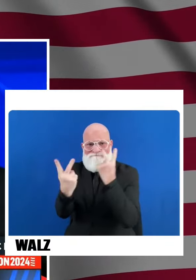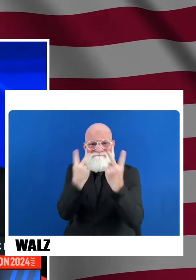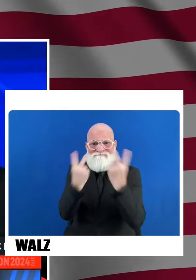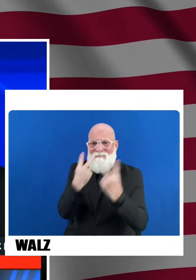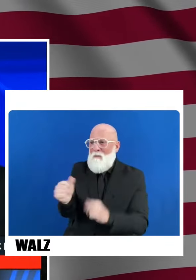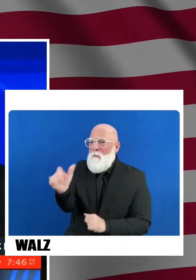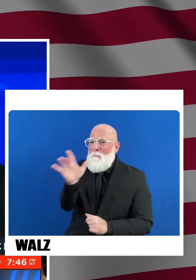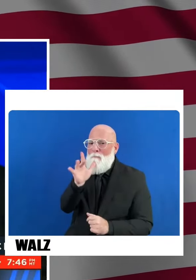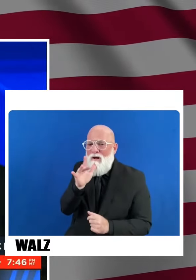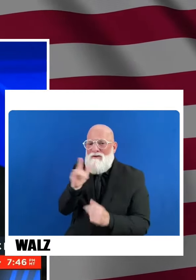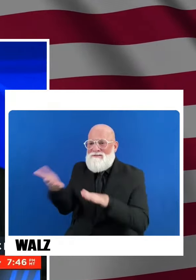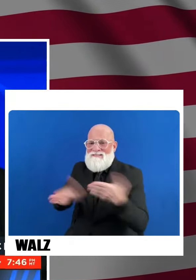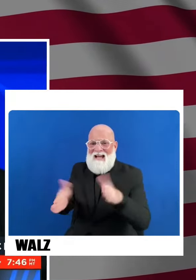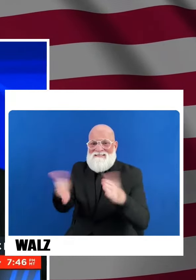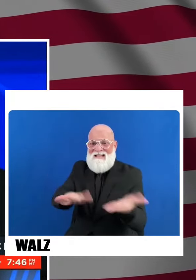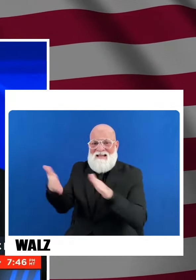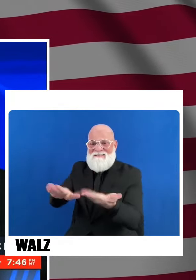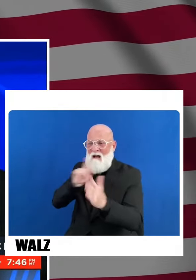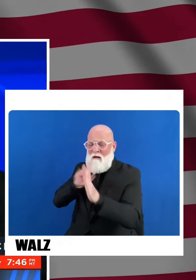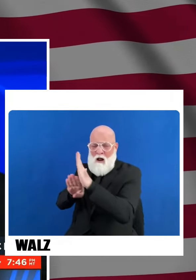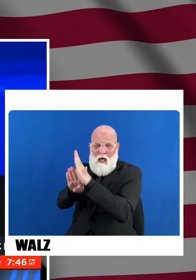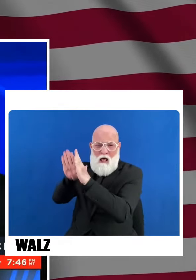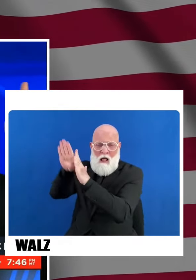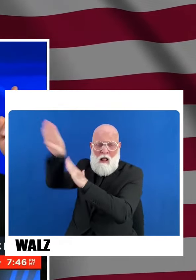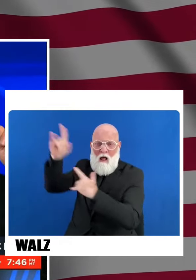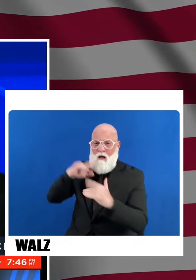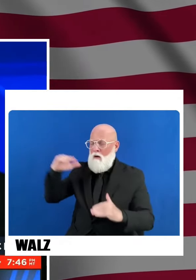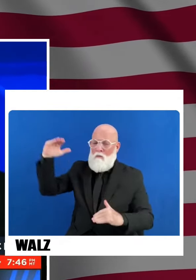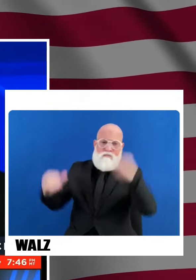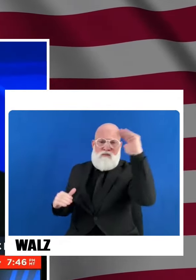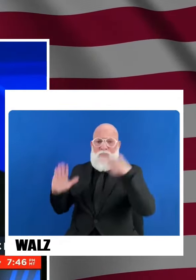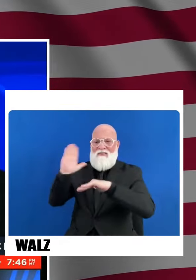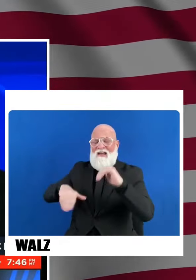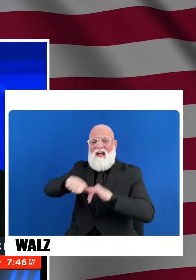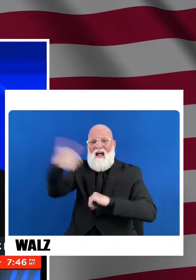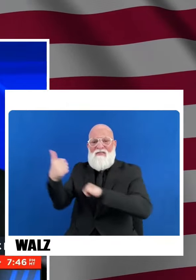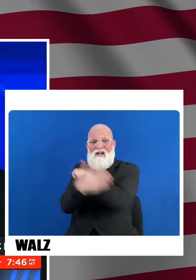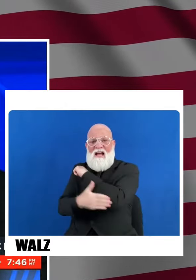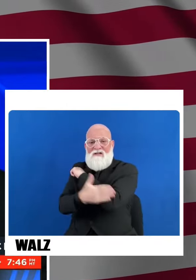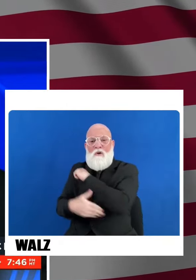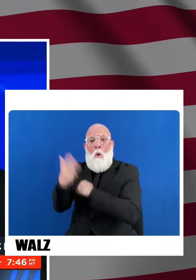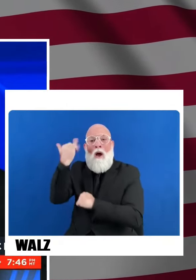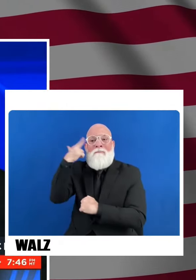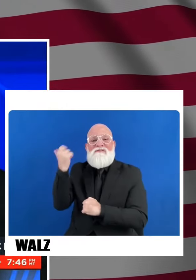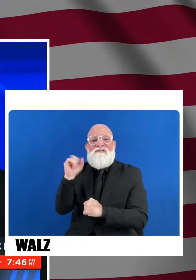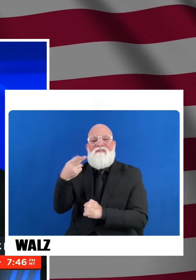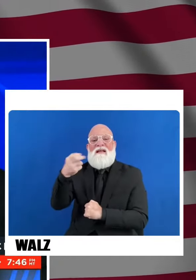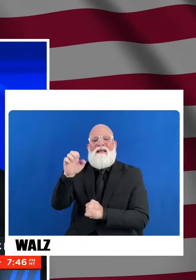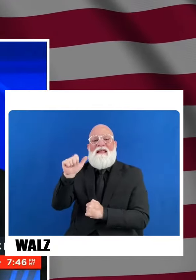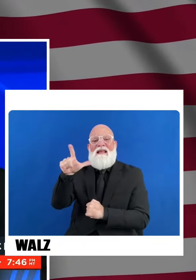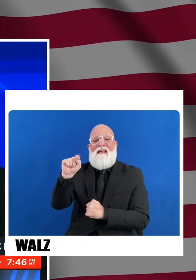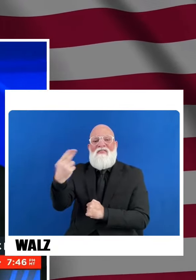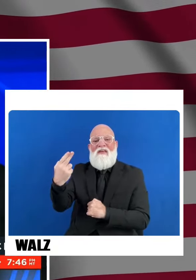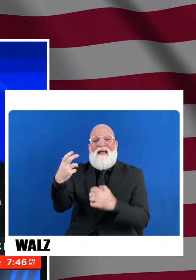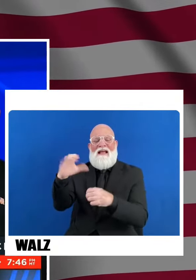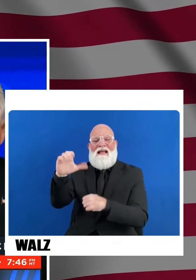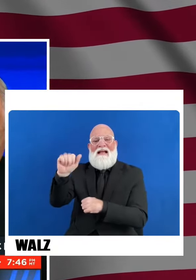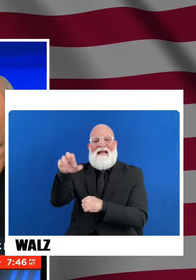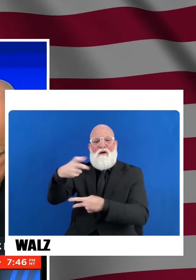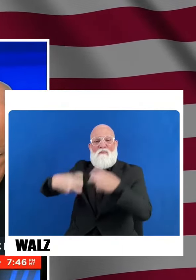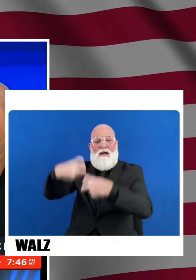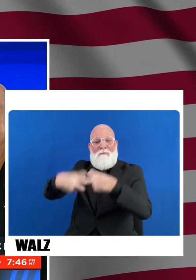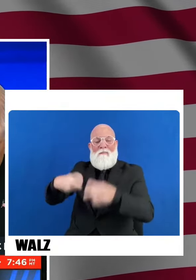other countries in the world. This is about health care. In Minnesota, we are ranked first in health care for a reason. We trust women, we trust doctors.